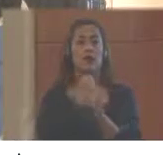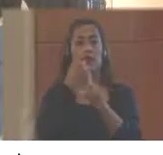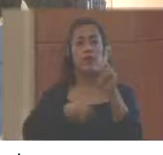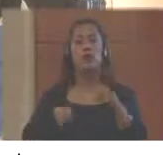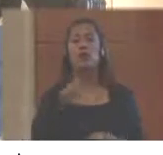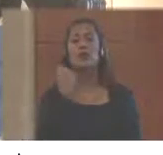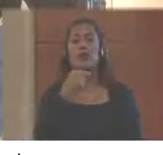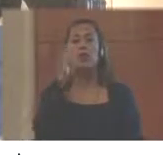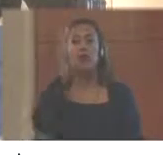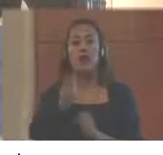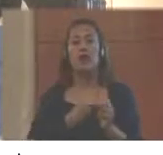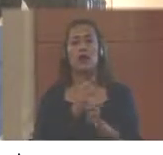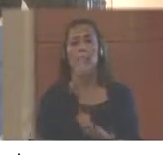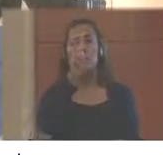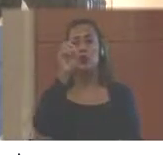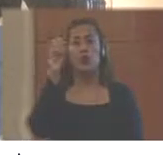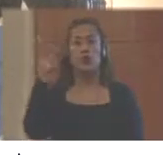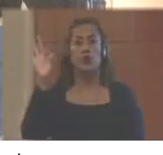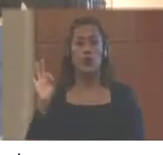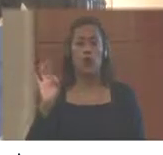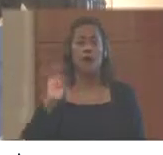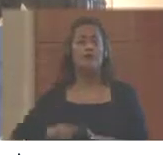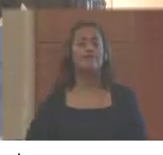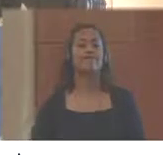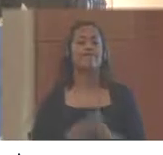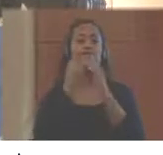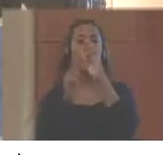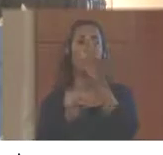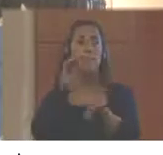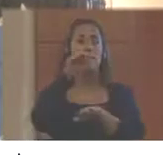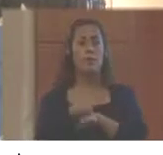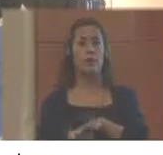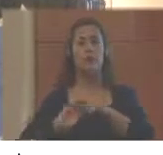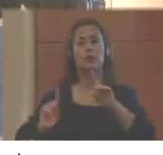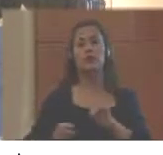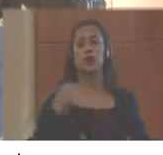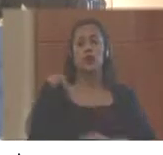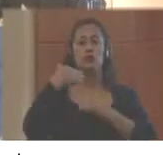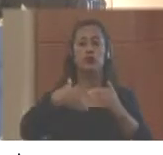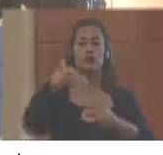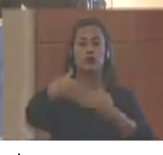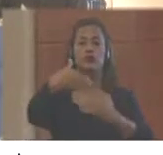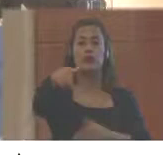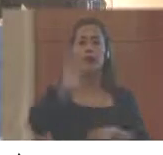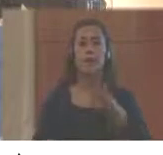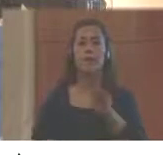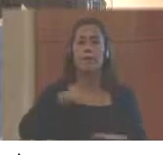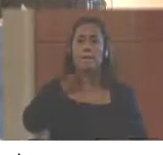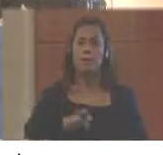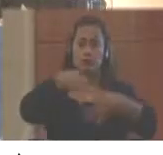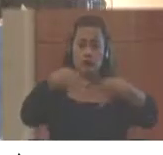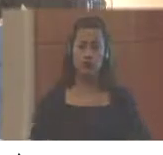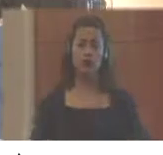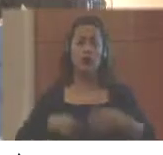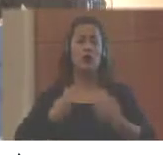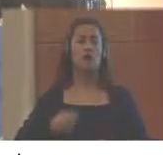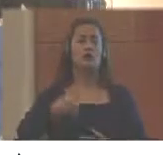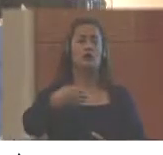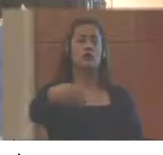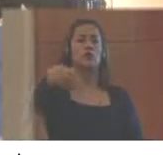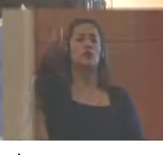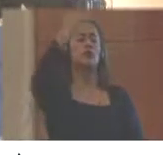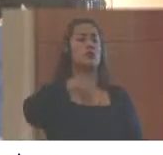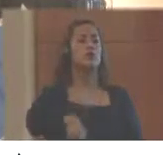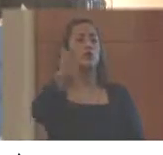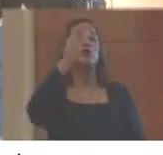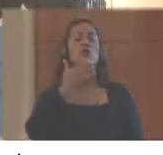of 2009 was for Honduras the beginning of the road that is now allowing us to forge ahead very firmly